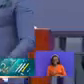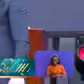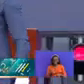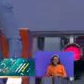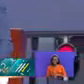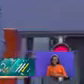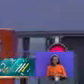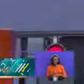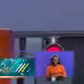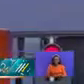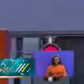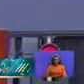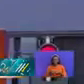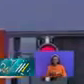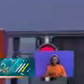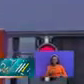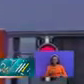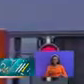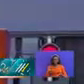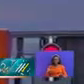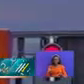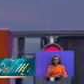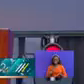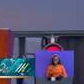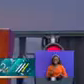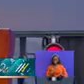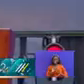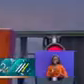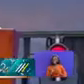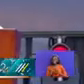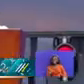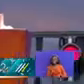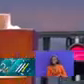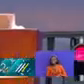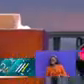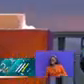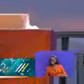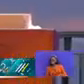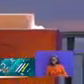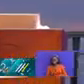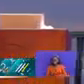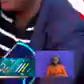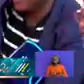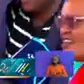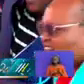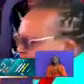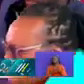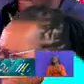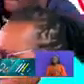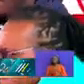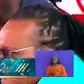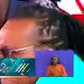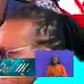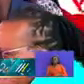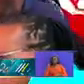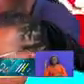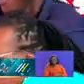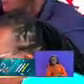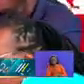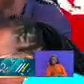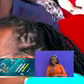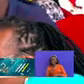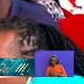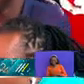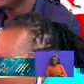spirit and you tell the king I can interpret your dream and Implement your dream that's why many